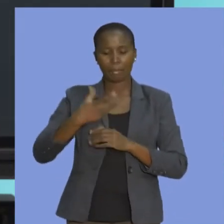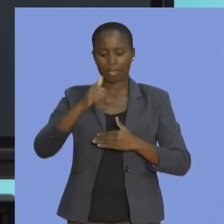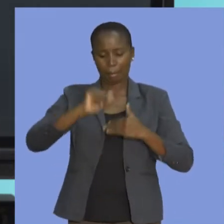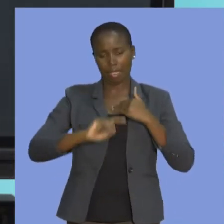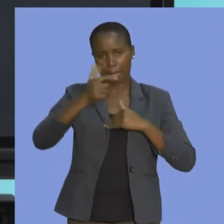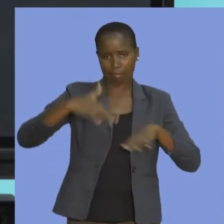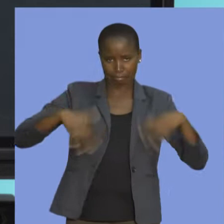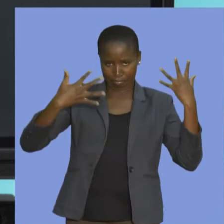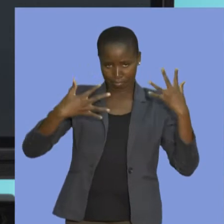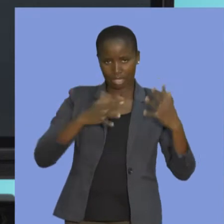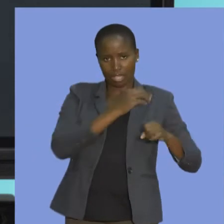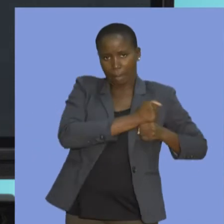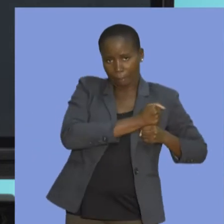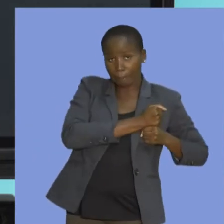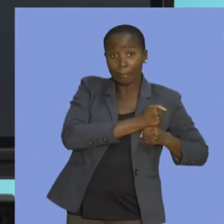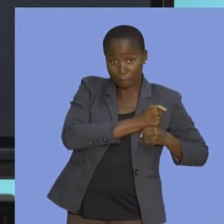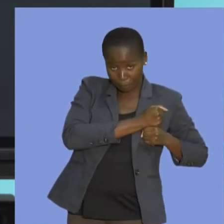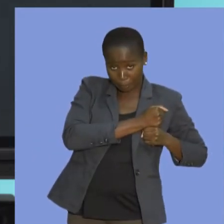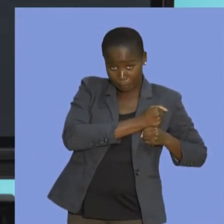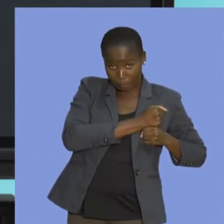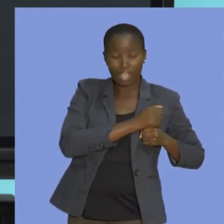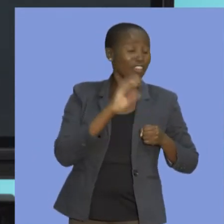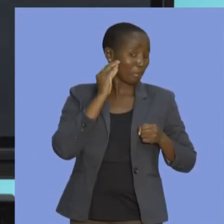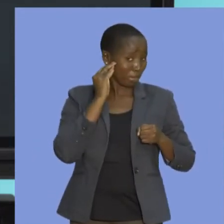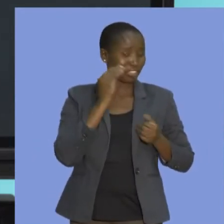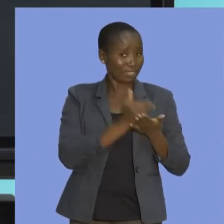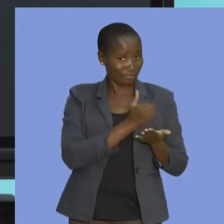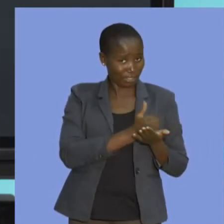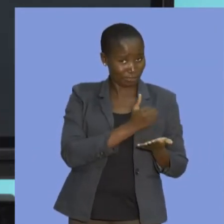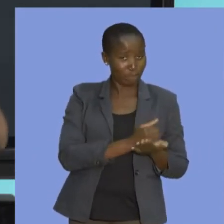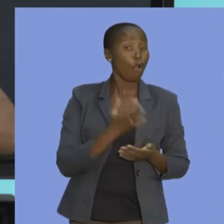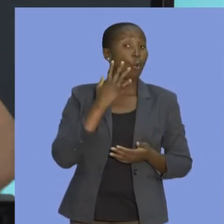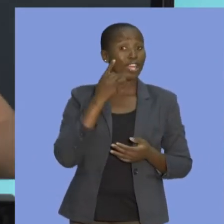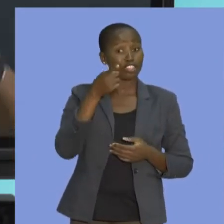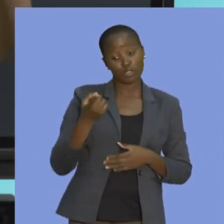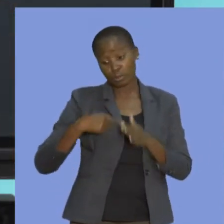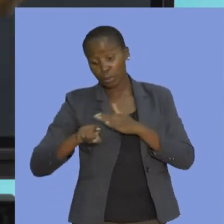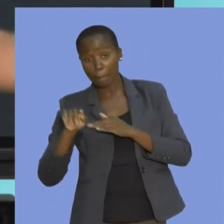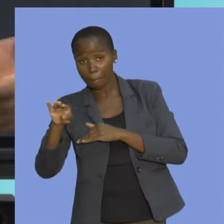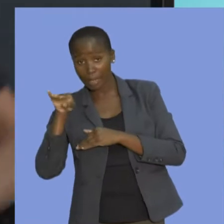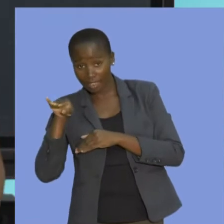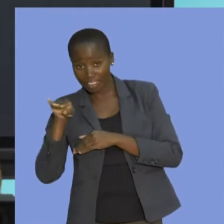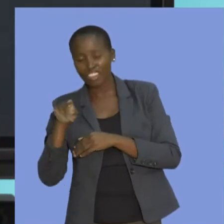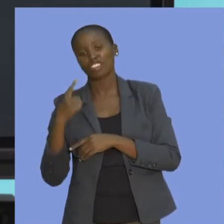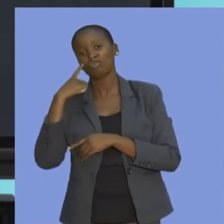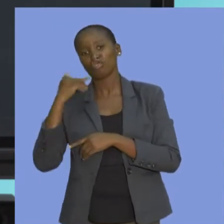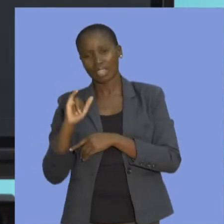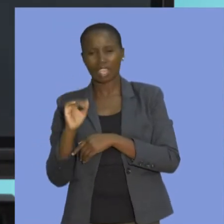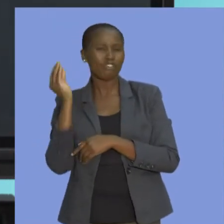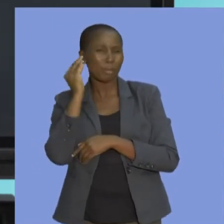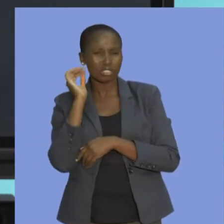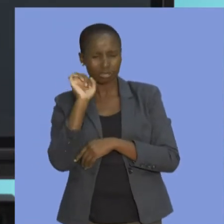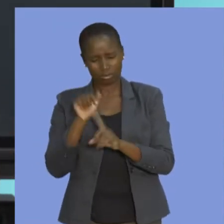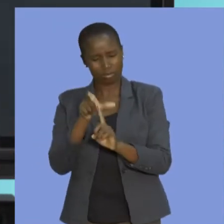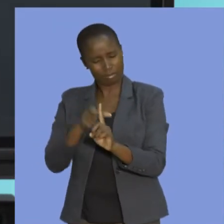that, okay, and so on. Then when you go to a bank, they check the data. They say,